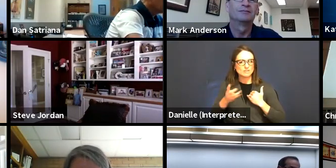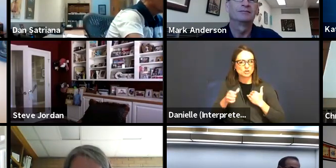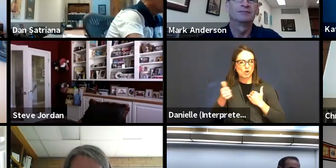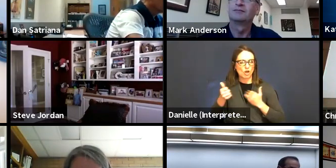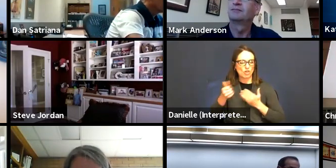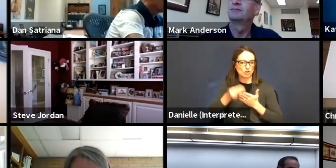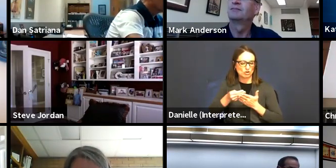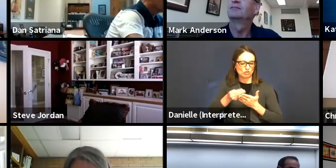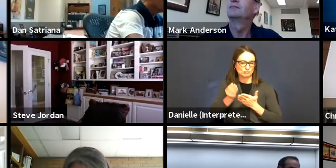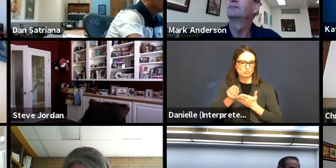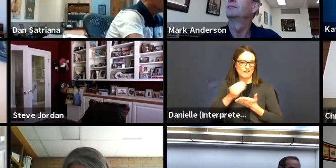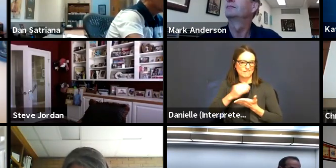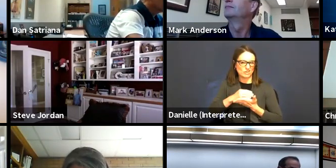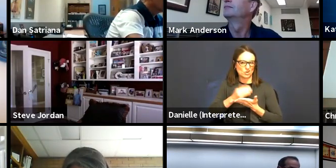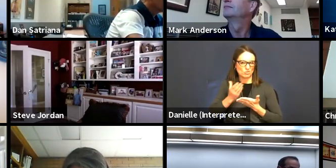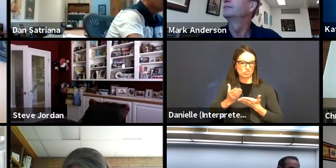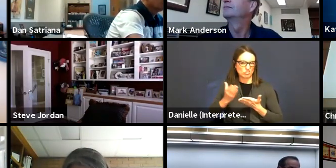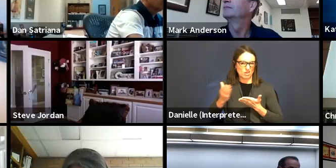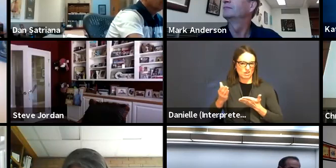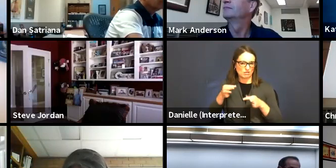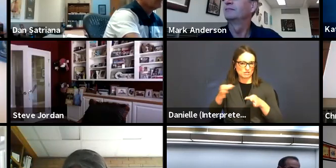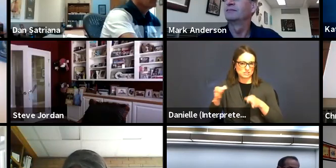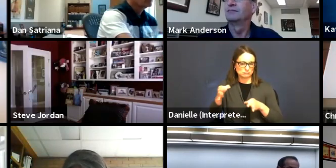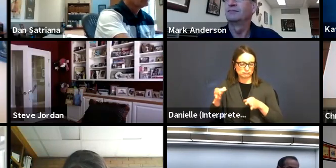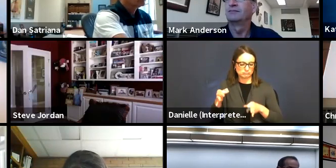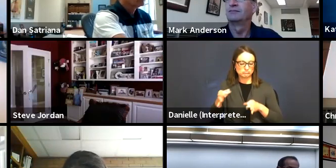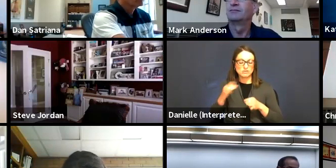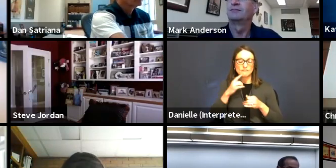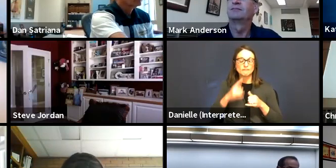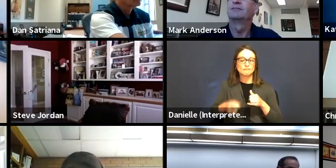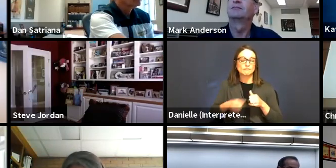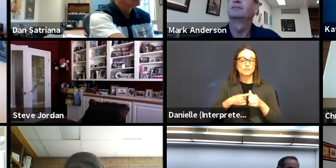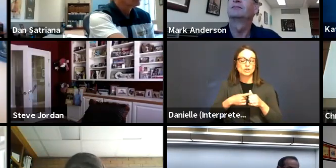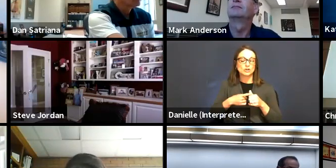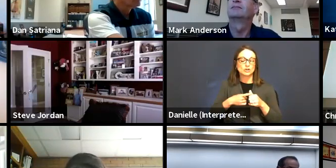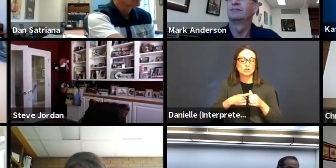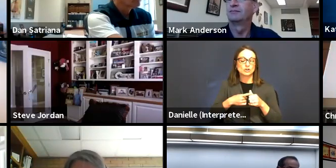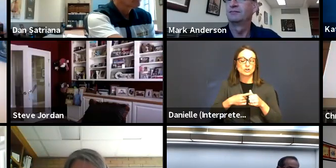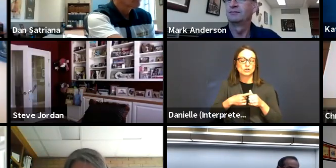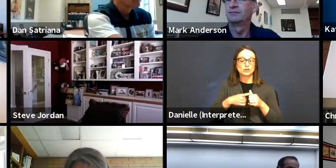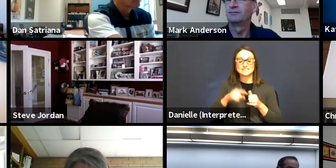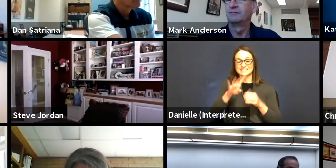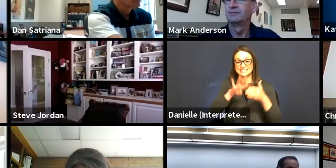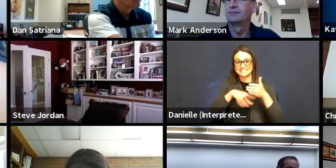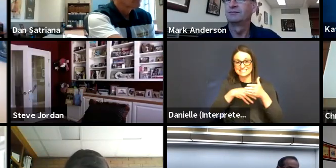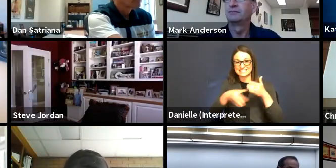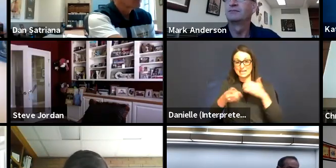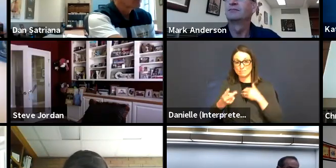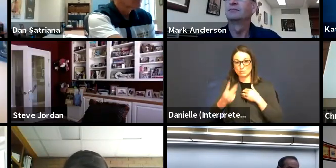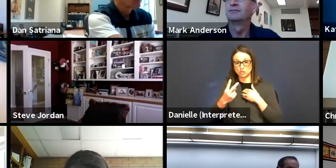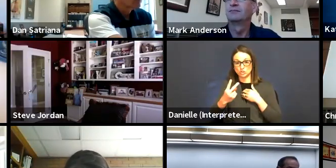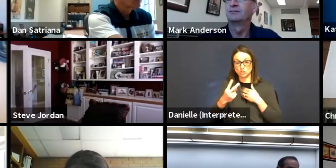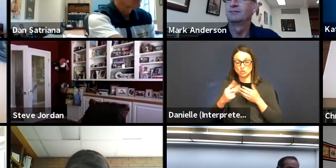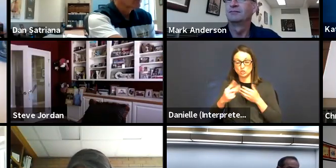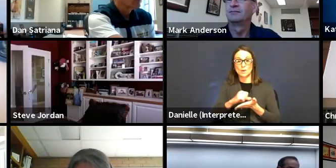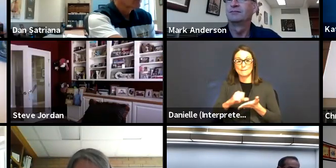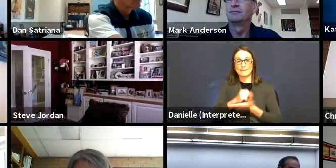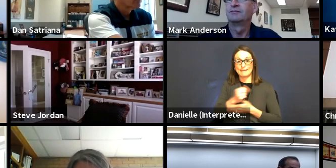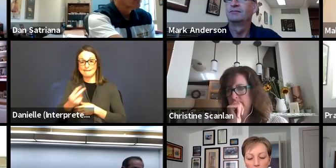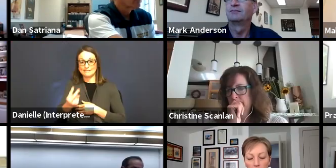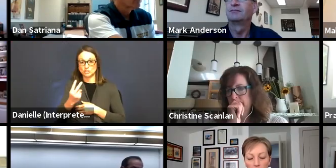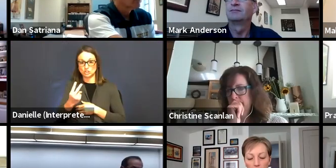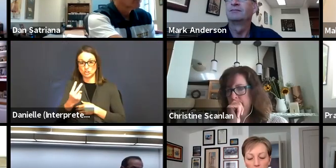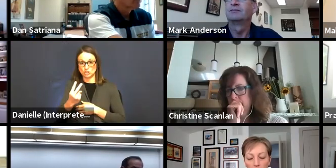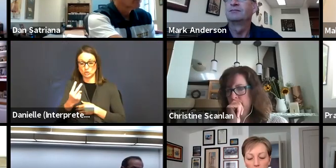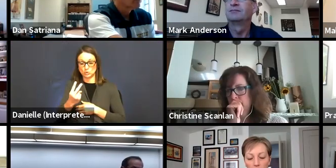things to talk about. First, I'll draw your attention to table 2 on page 2. Pratik, you